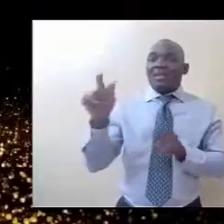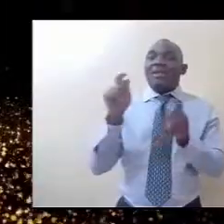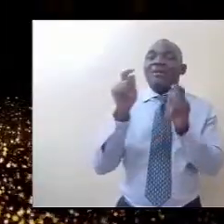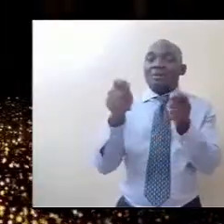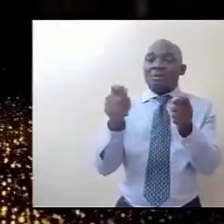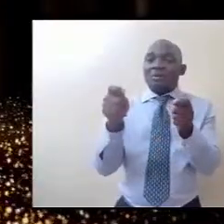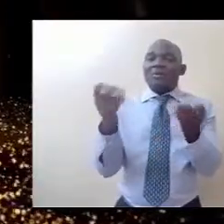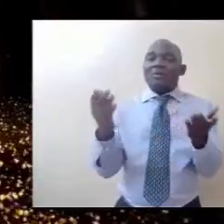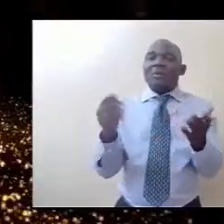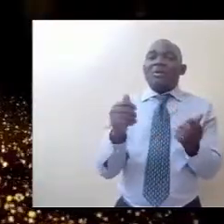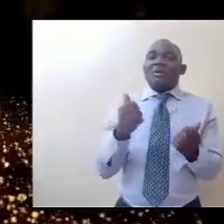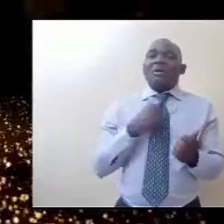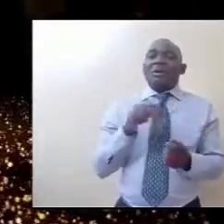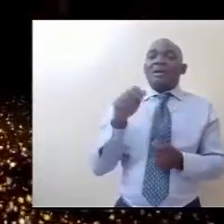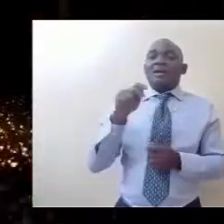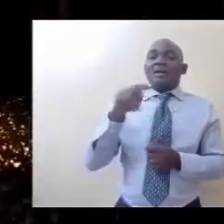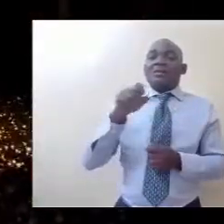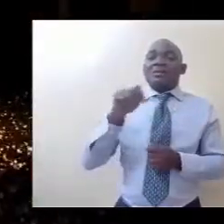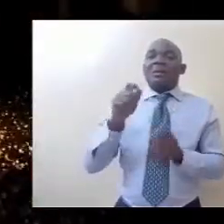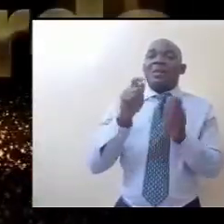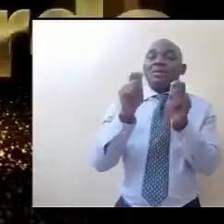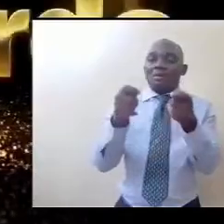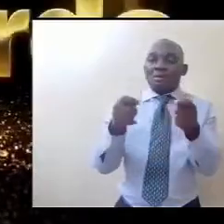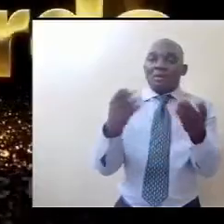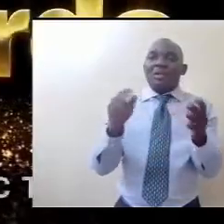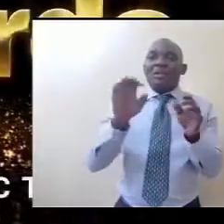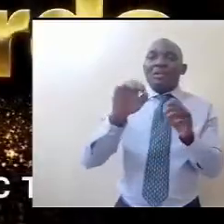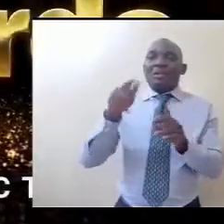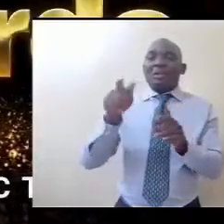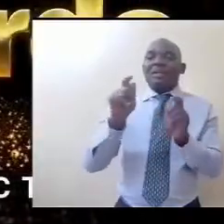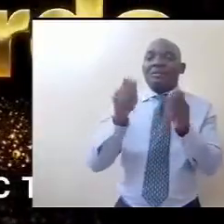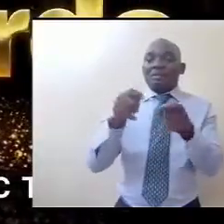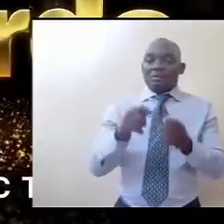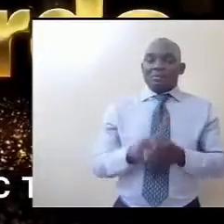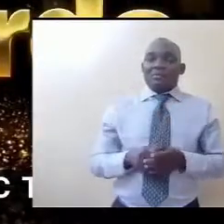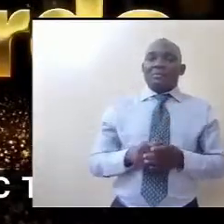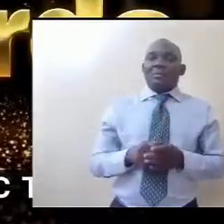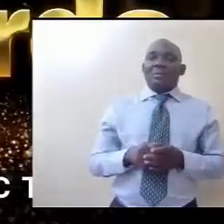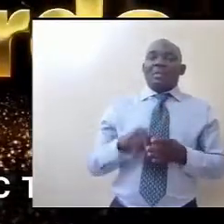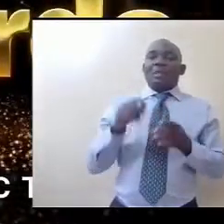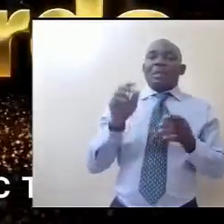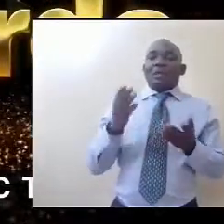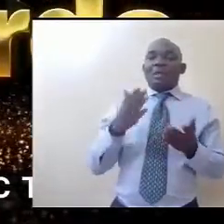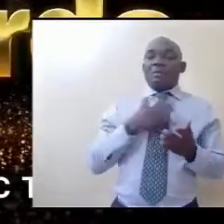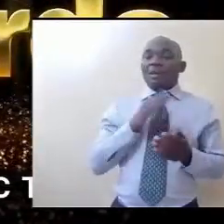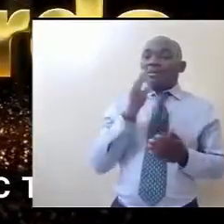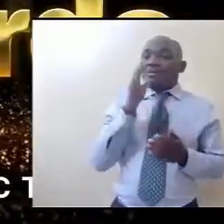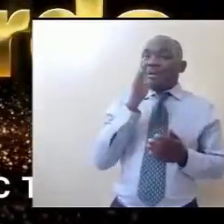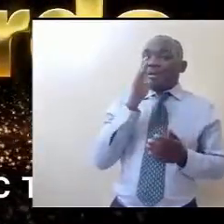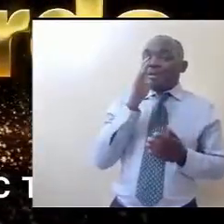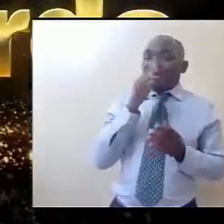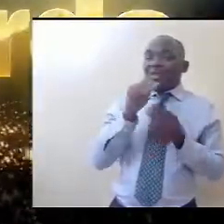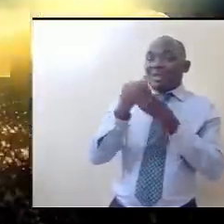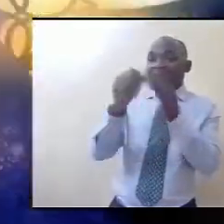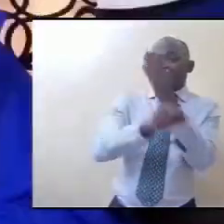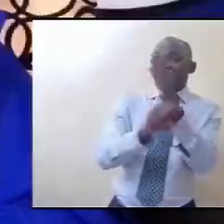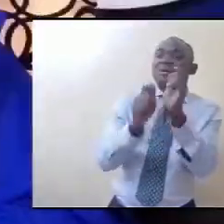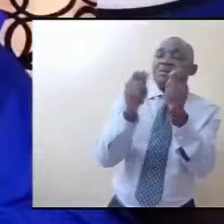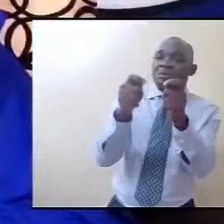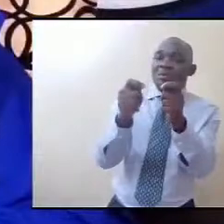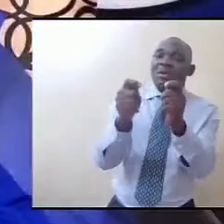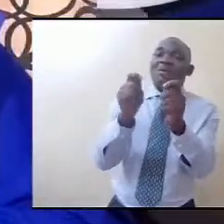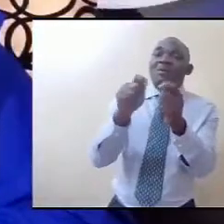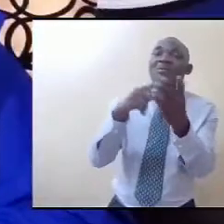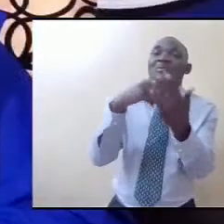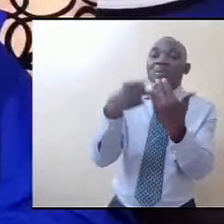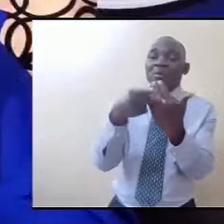has launched the Chill Awards. The Christina Hackman Impact Leadership Awards is the Chill Awards. The Christina Hackman Impact